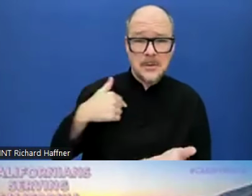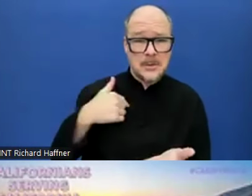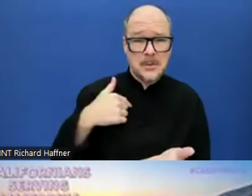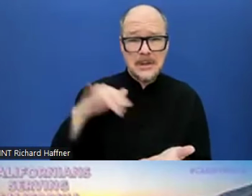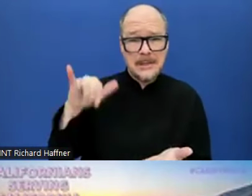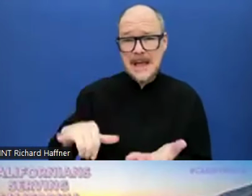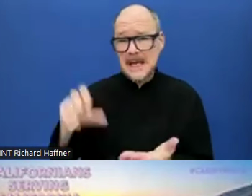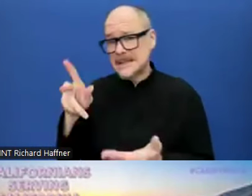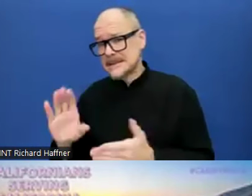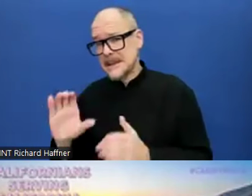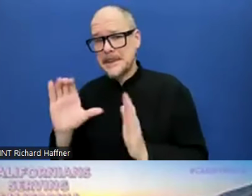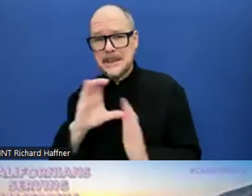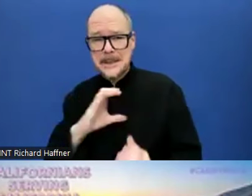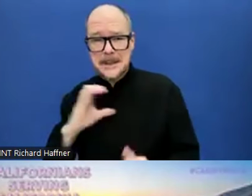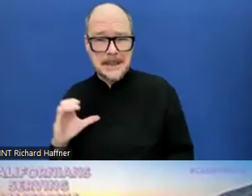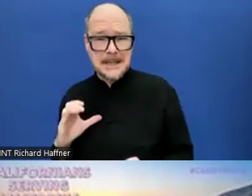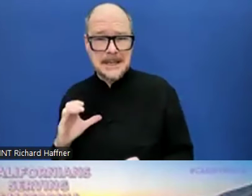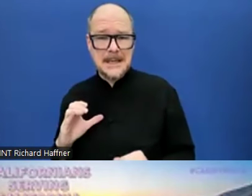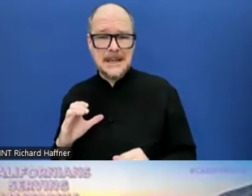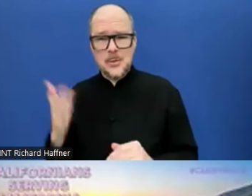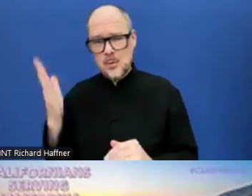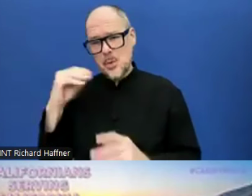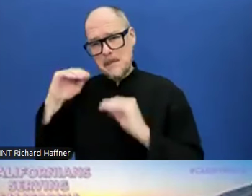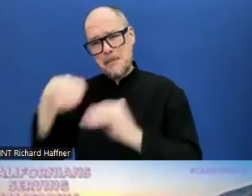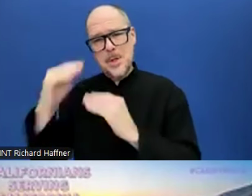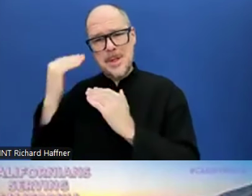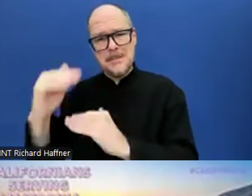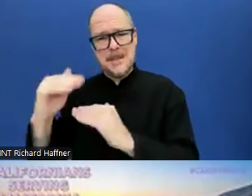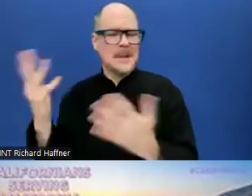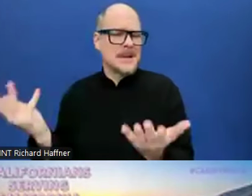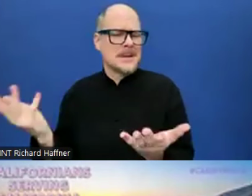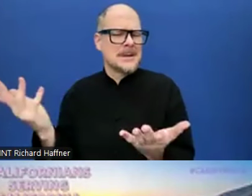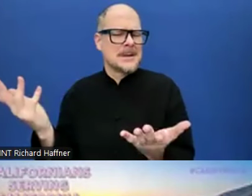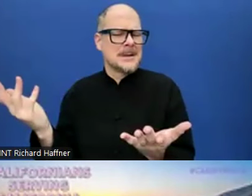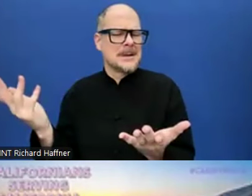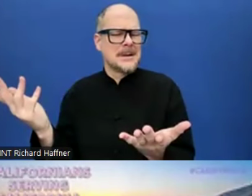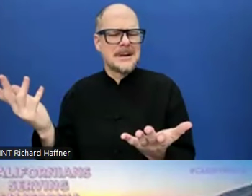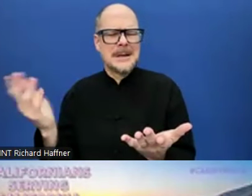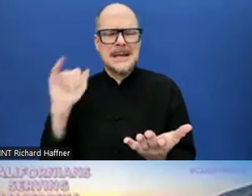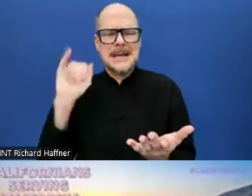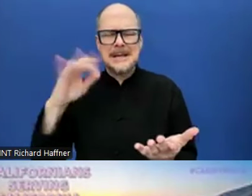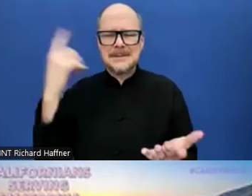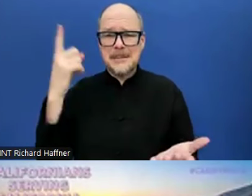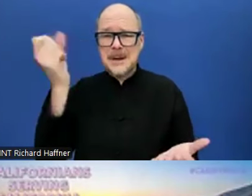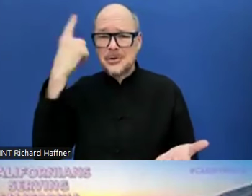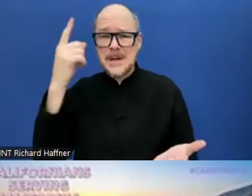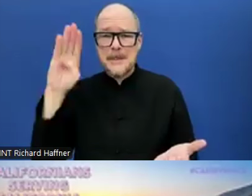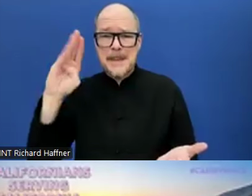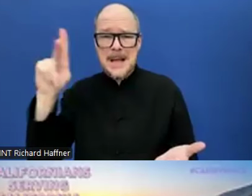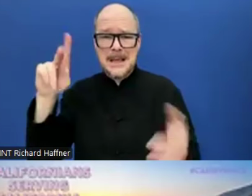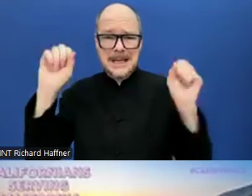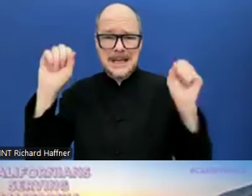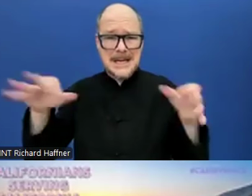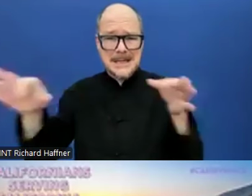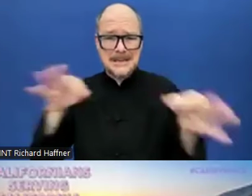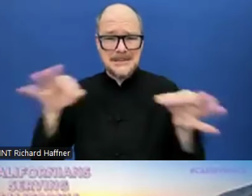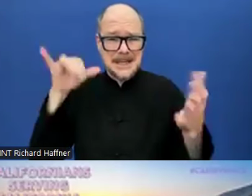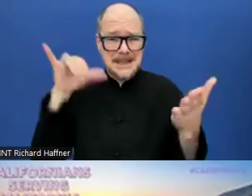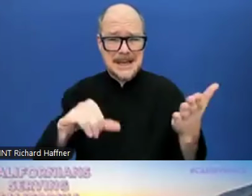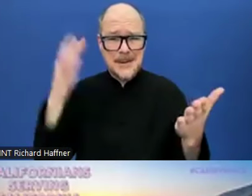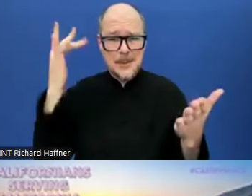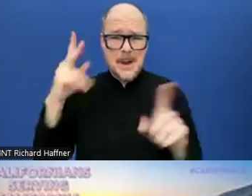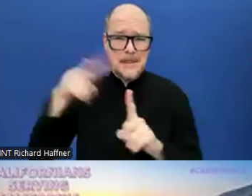it's now putting limitations on ours. So if somebody who understands Bagley-Keene, can they explain that, please?